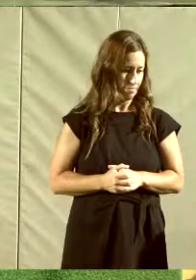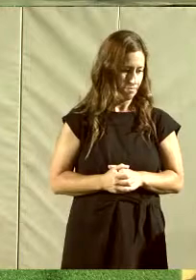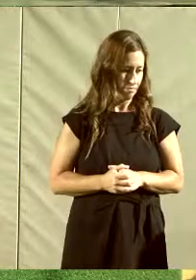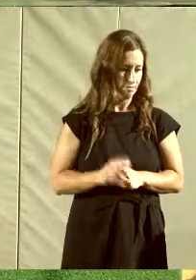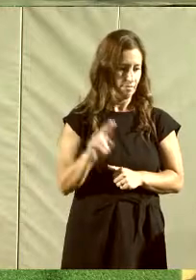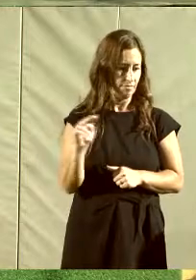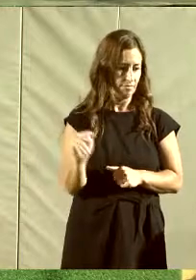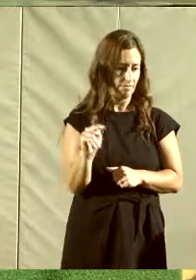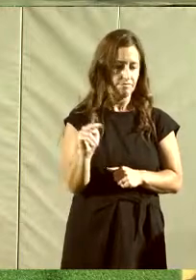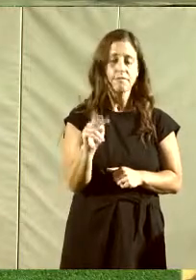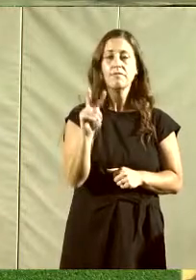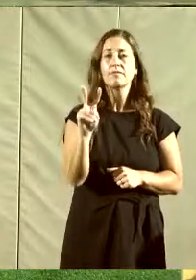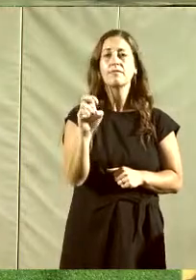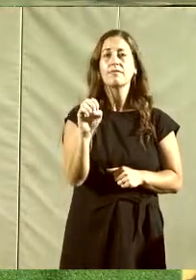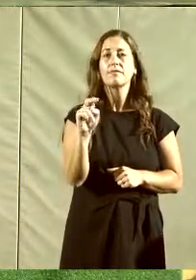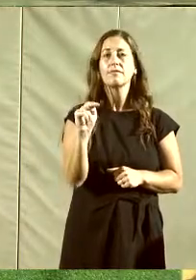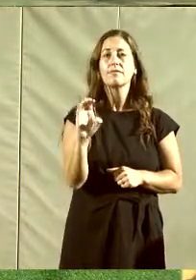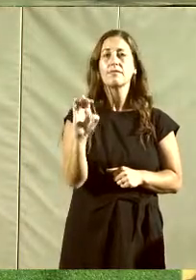Noah Vinces.